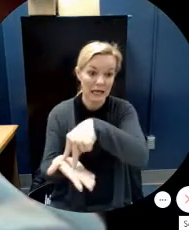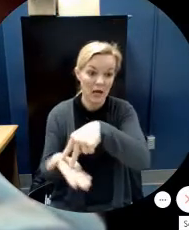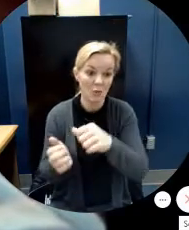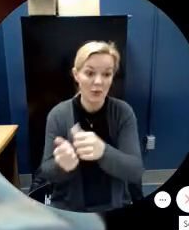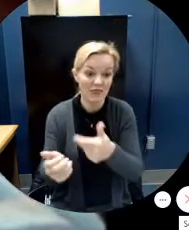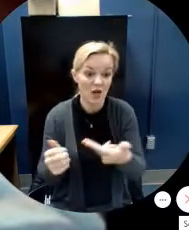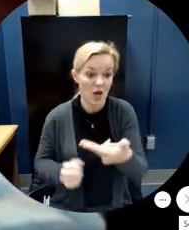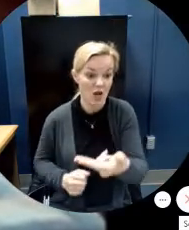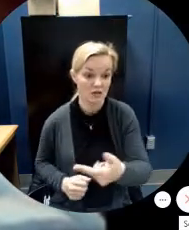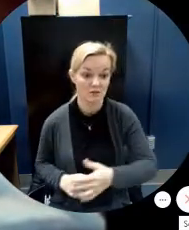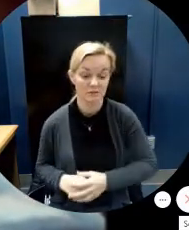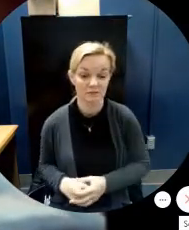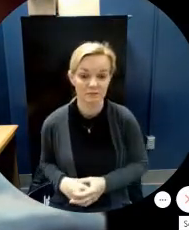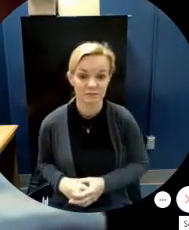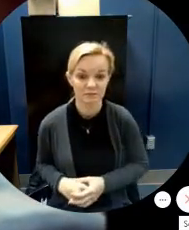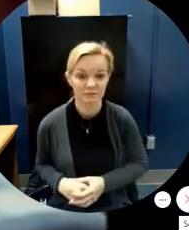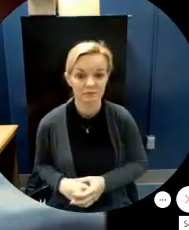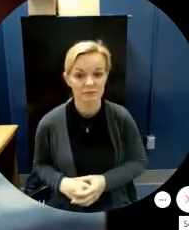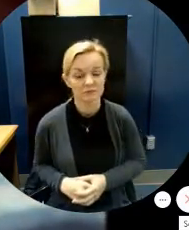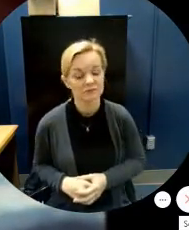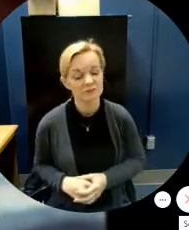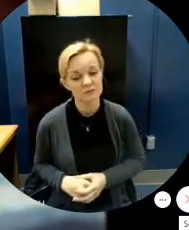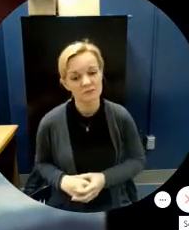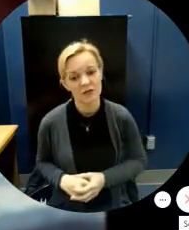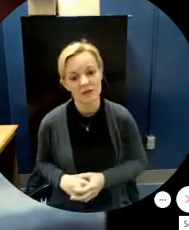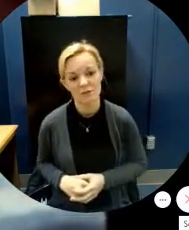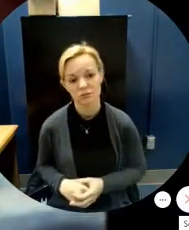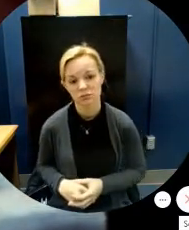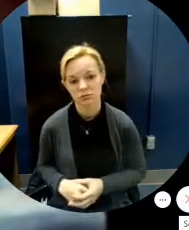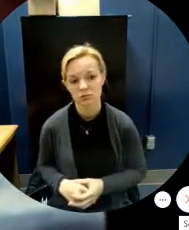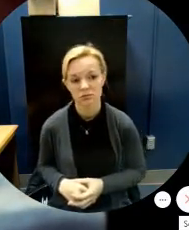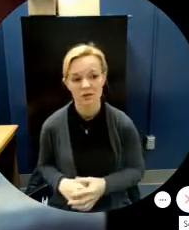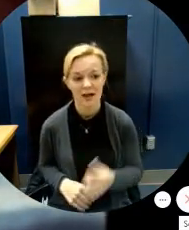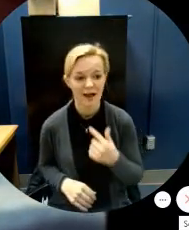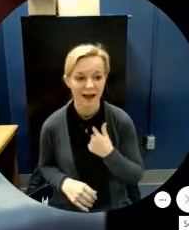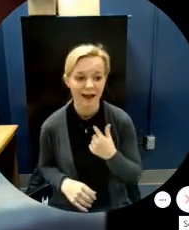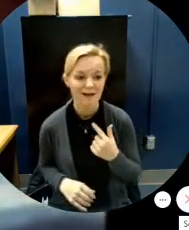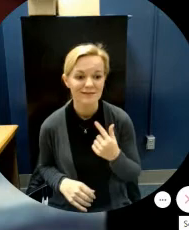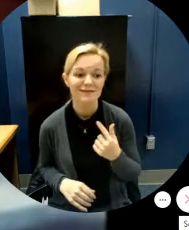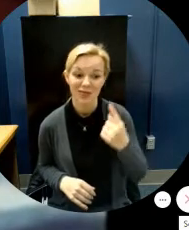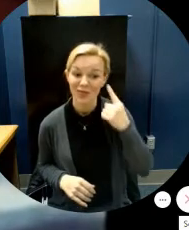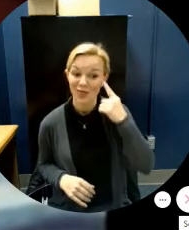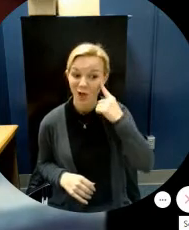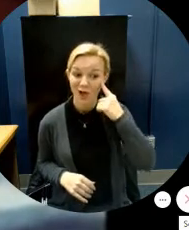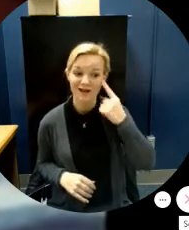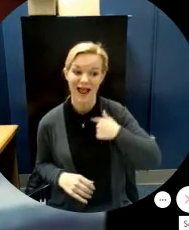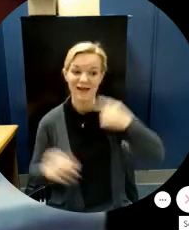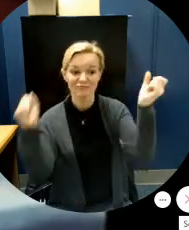I saw in my mind's eye